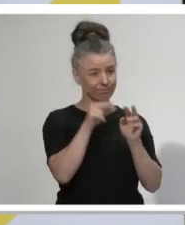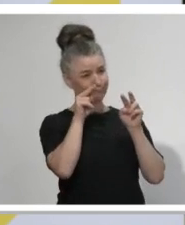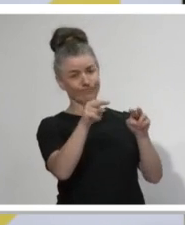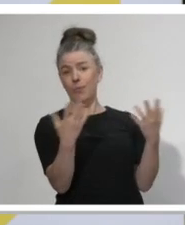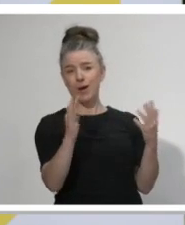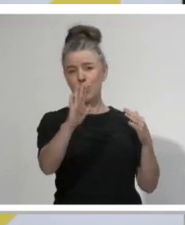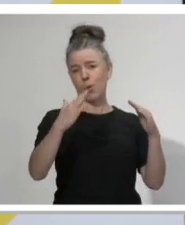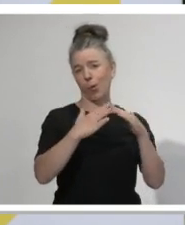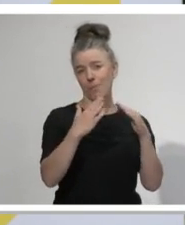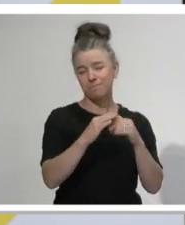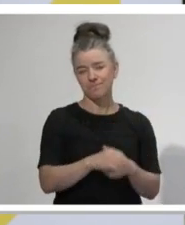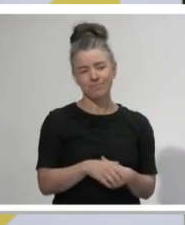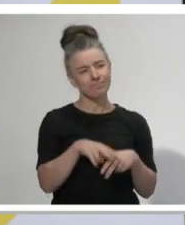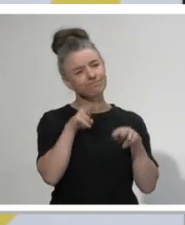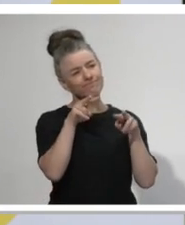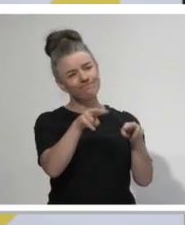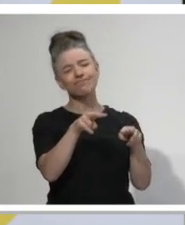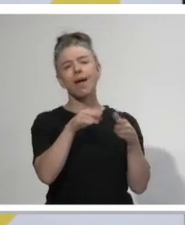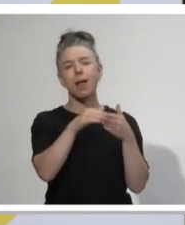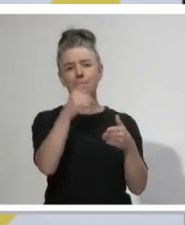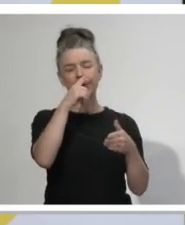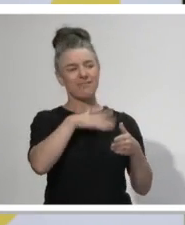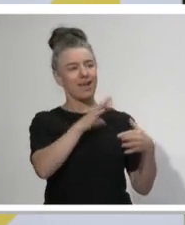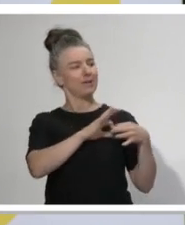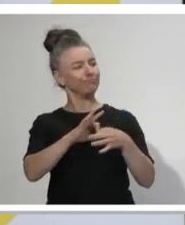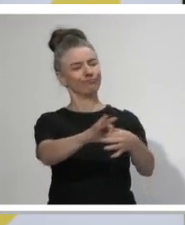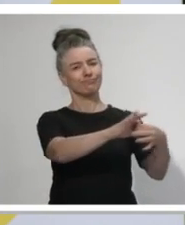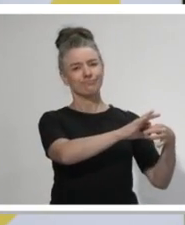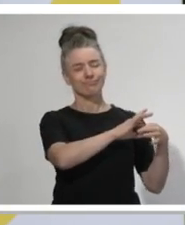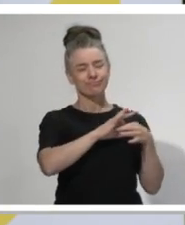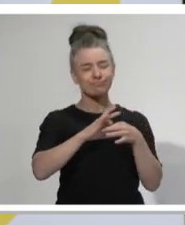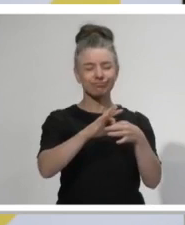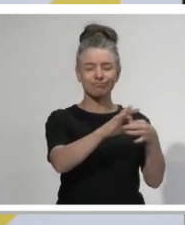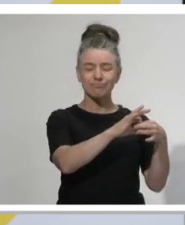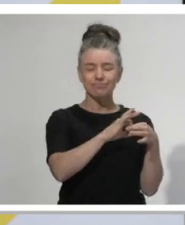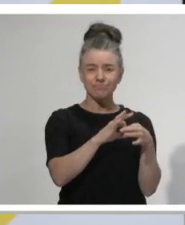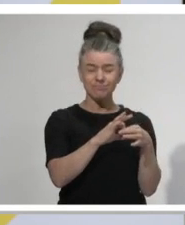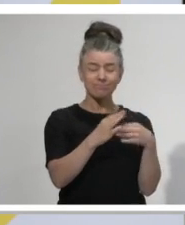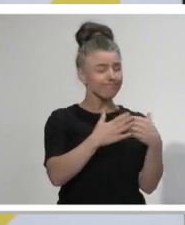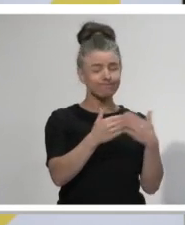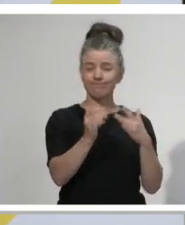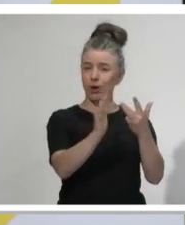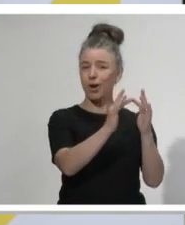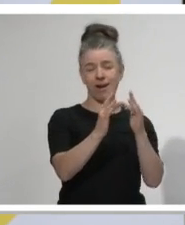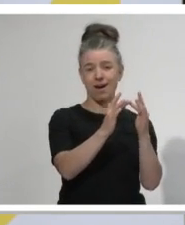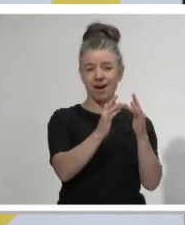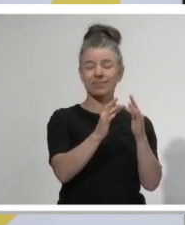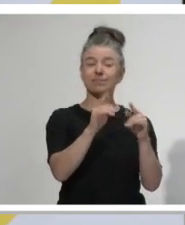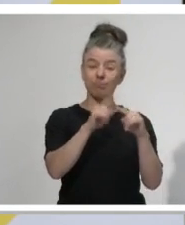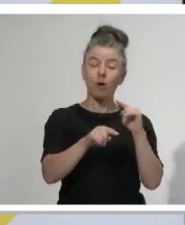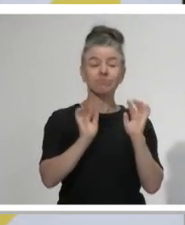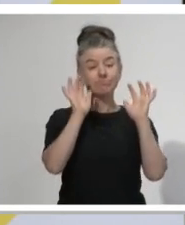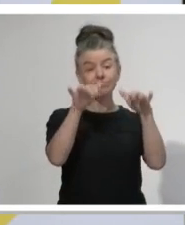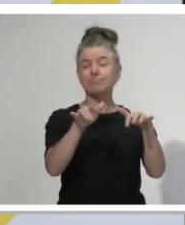The joy, inspiration and connection these festivals bring us will be missed by many. But now we have a creative solution befitting of our